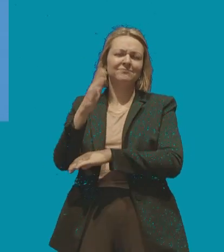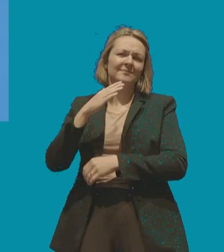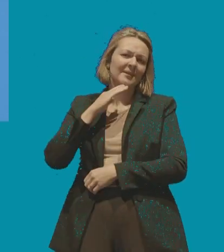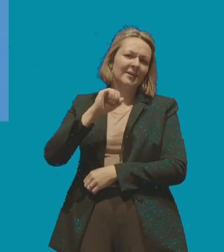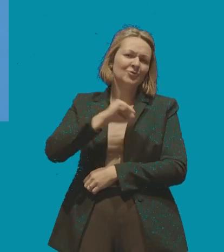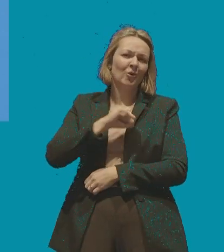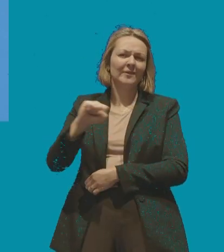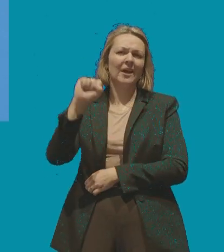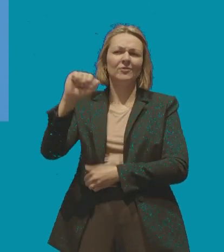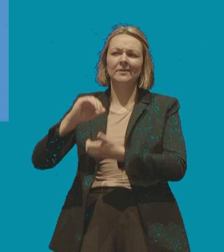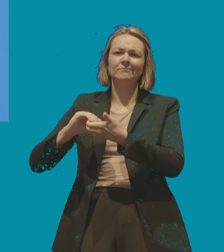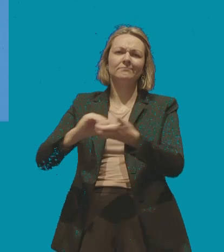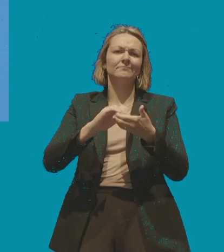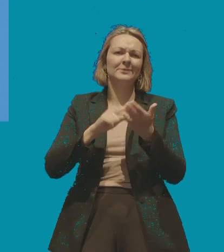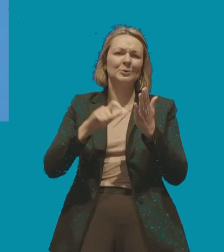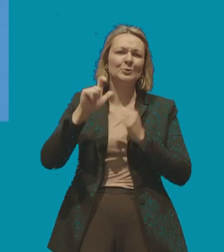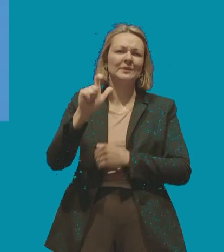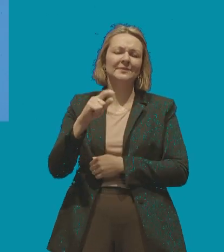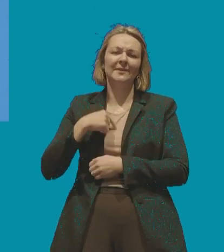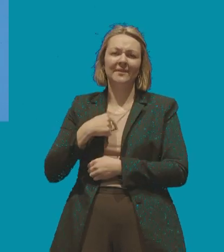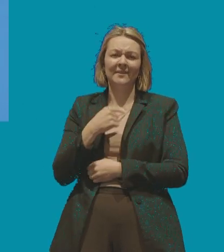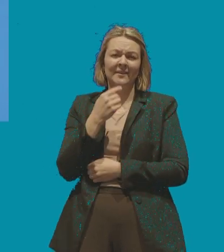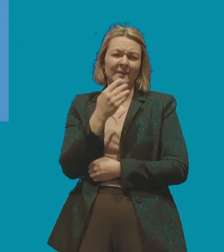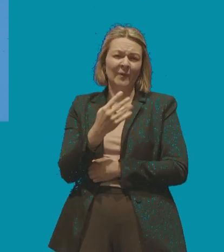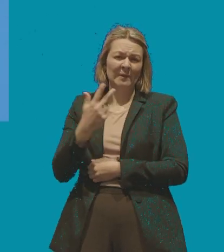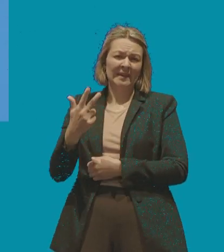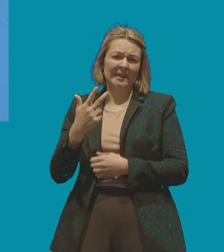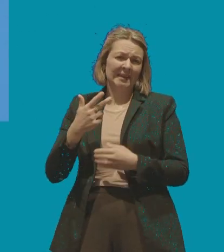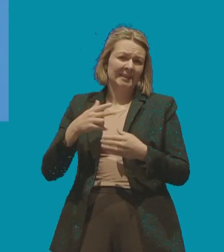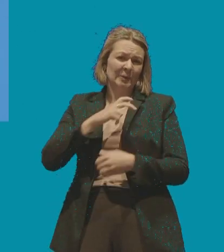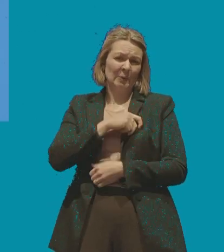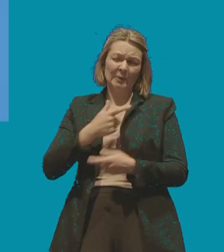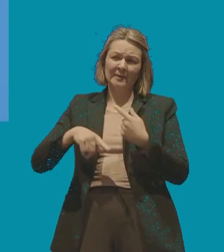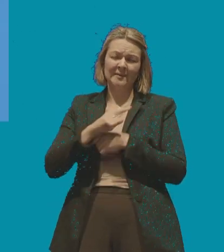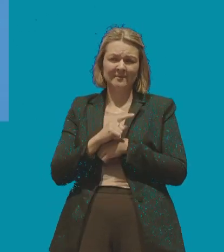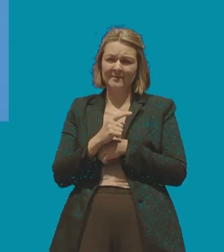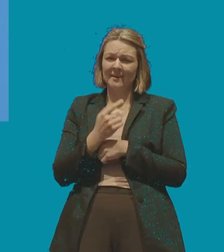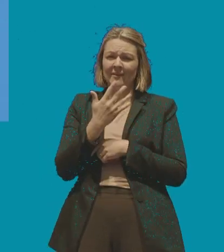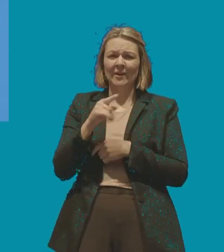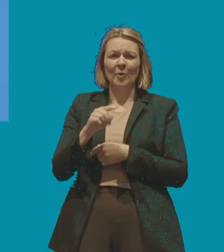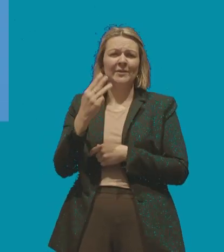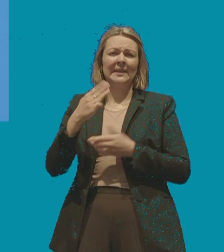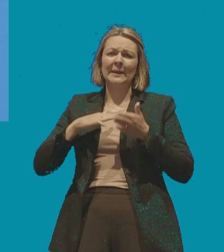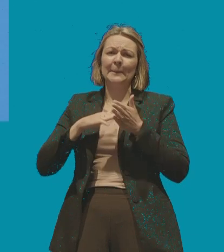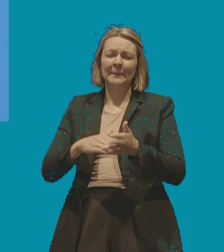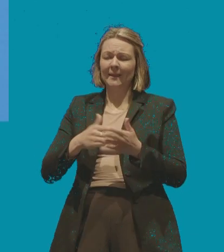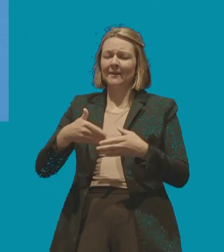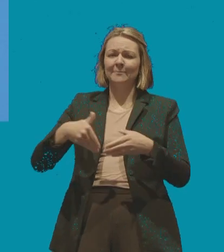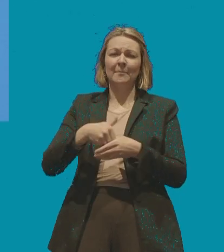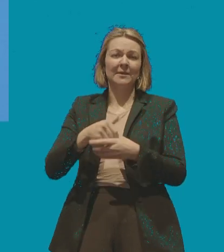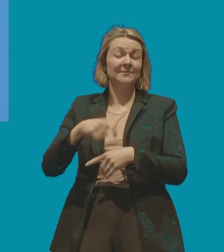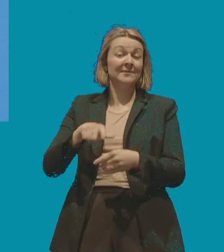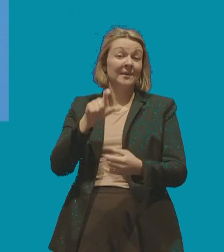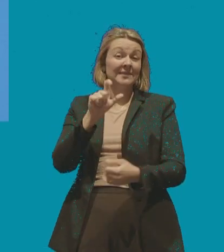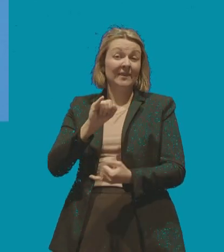from everybody at the TUC, our 48 unions, 5.3 million members up and down the country. Civil servants, yes,